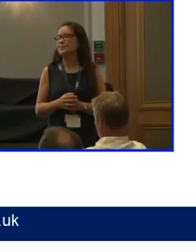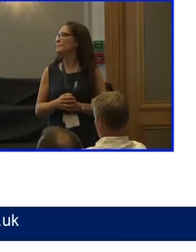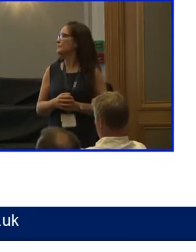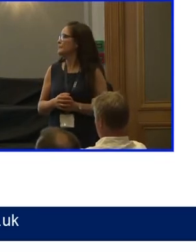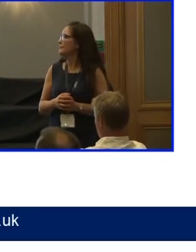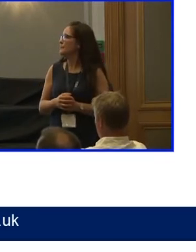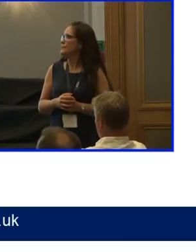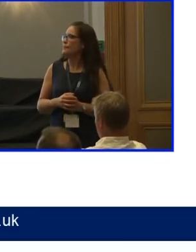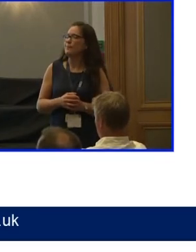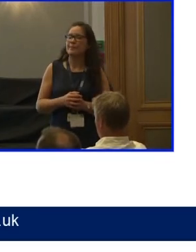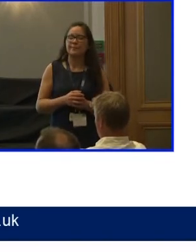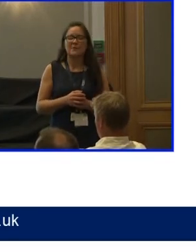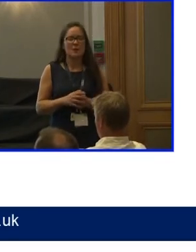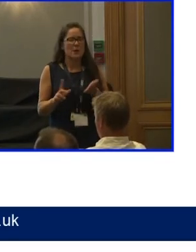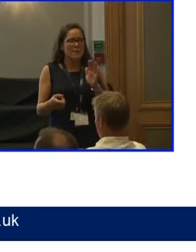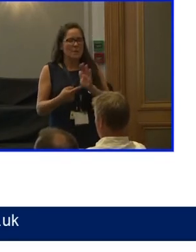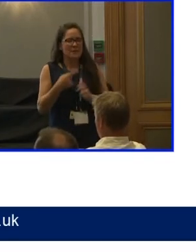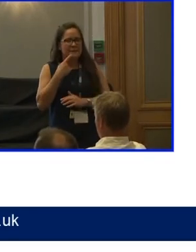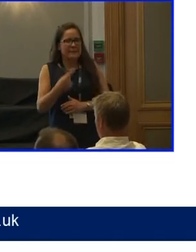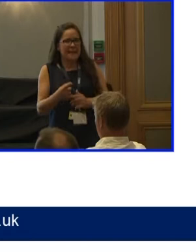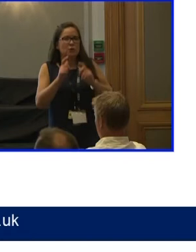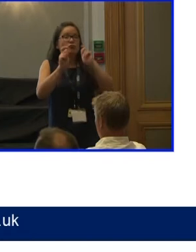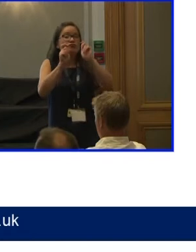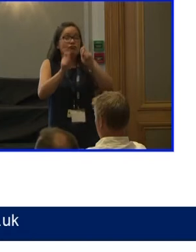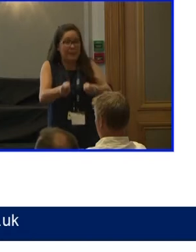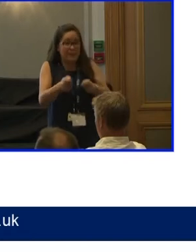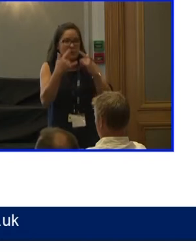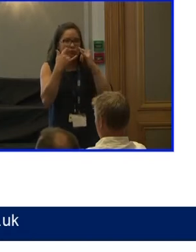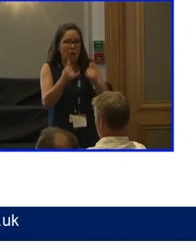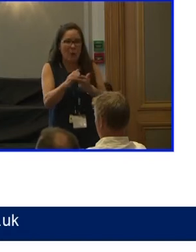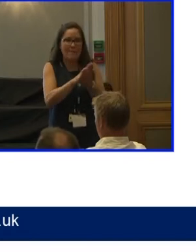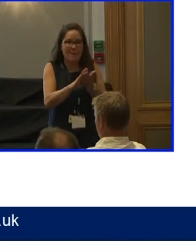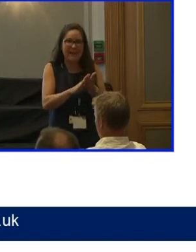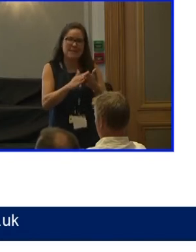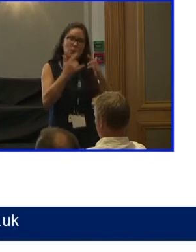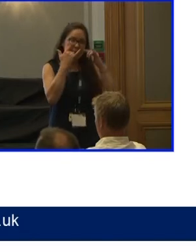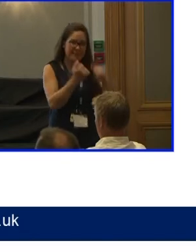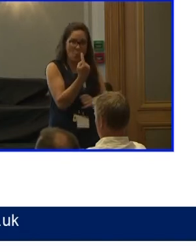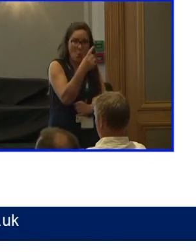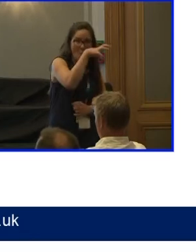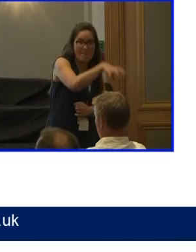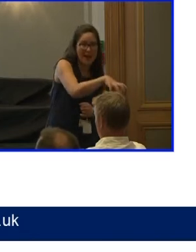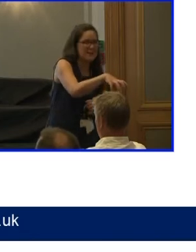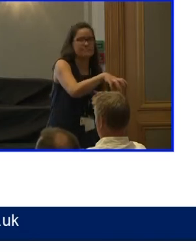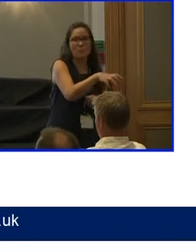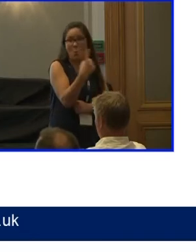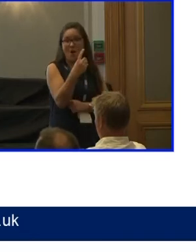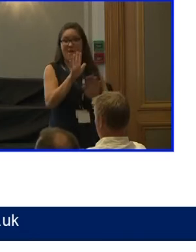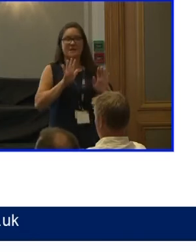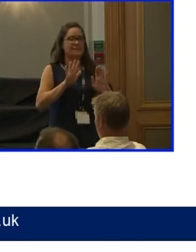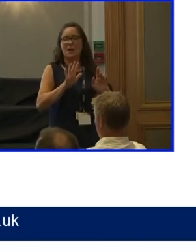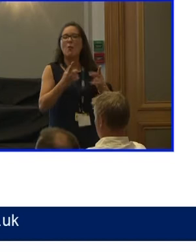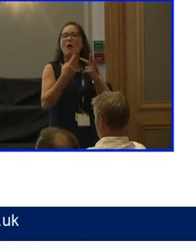treatment trials, many of which may require more than one site to be or for more than one site to be